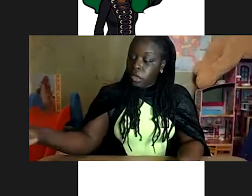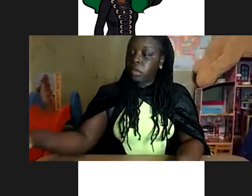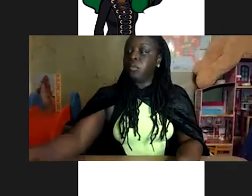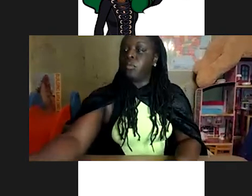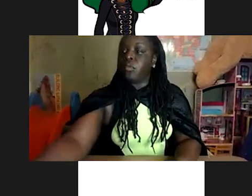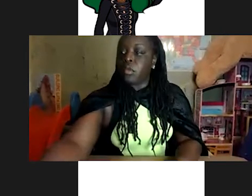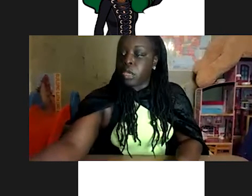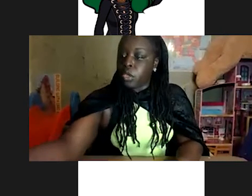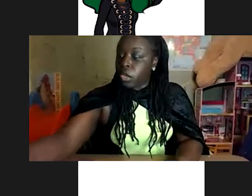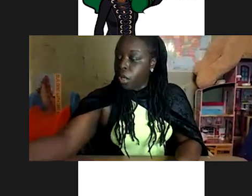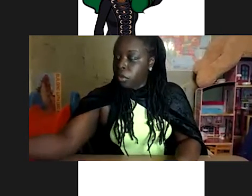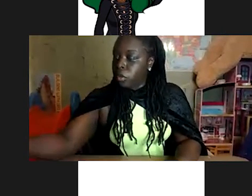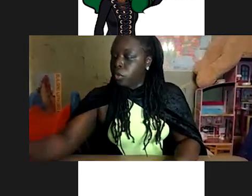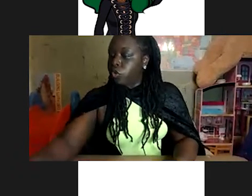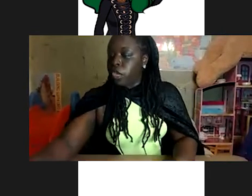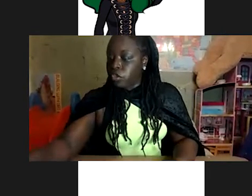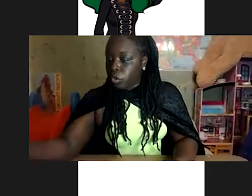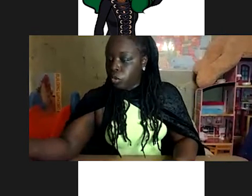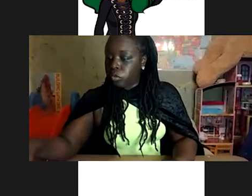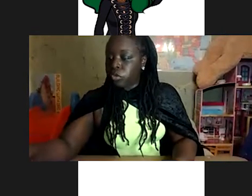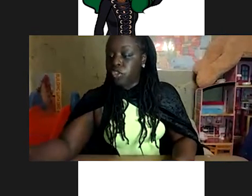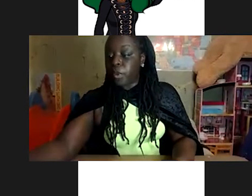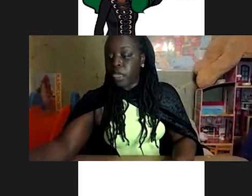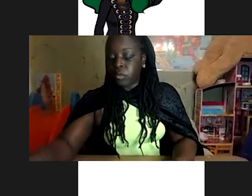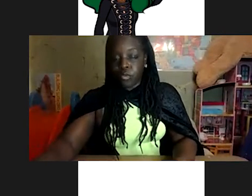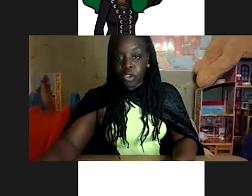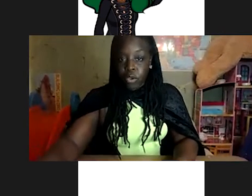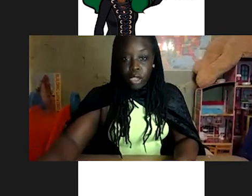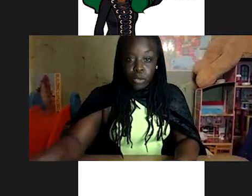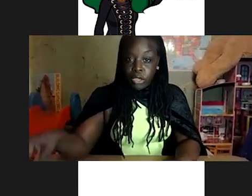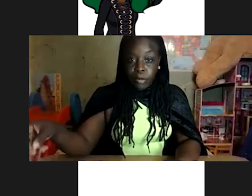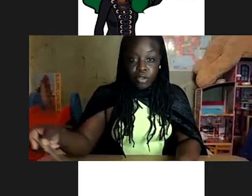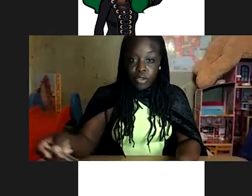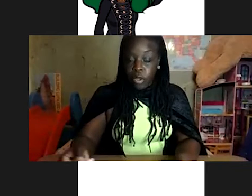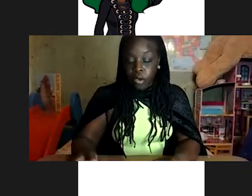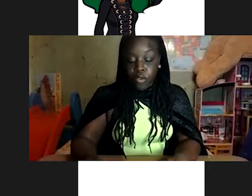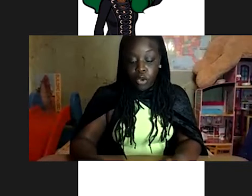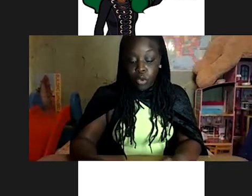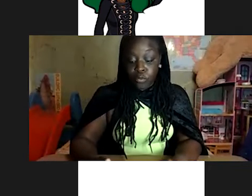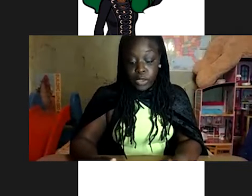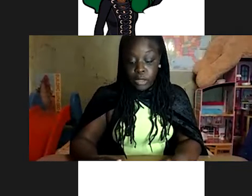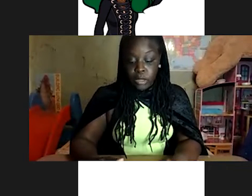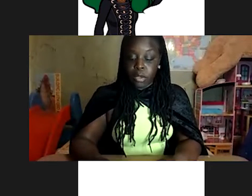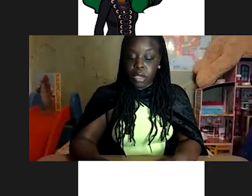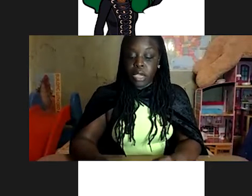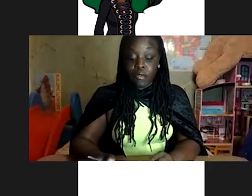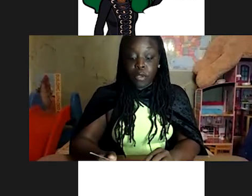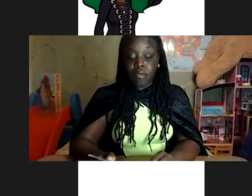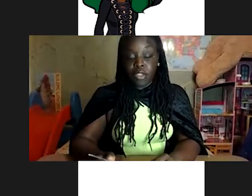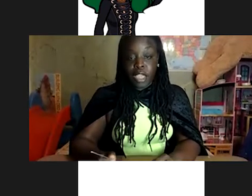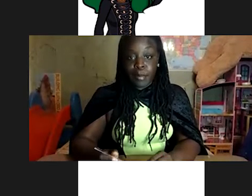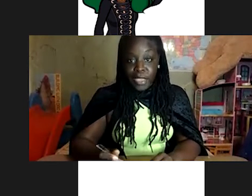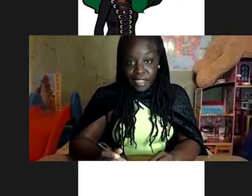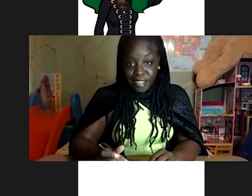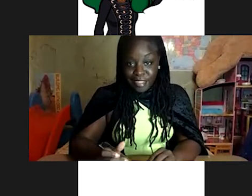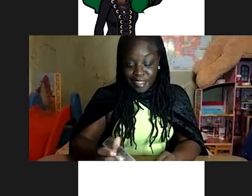but you can also create your own just by figuring out what the dimensions are for your own face, if you have